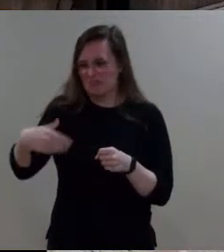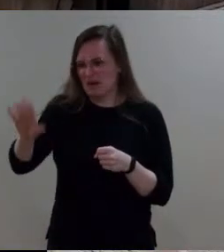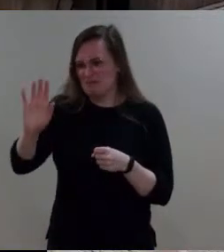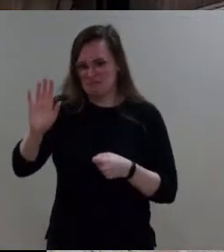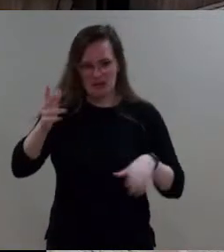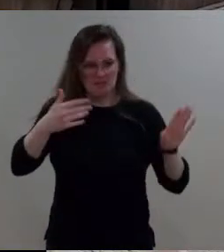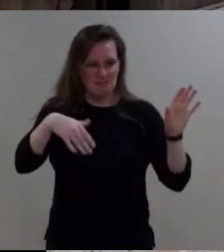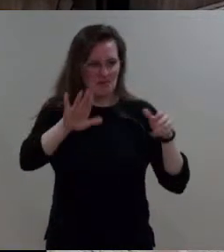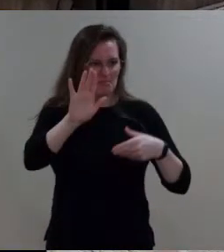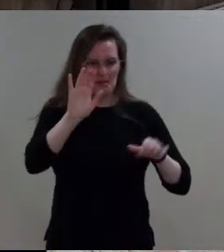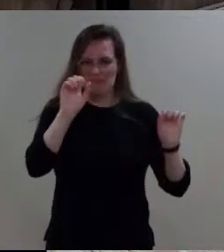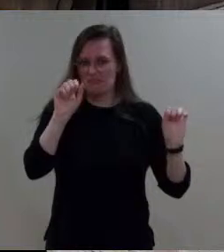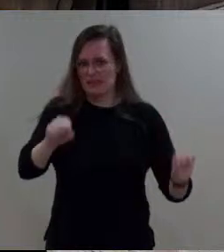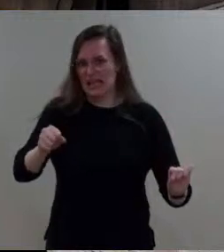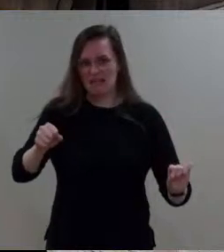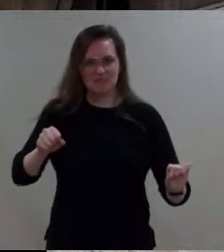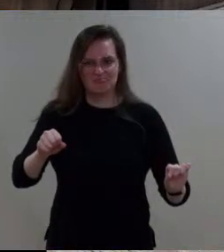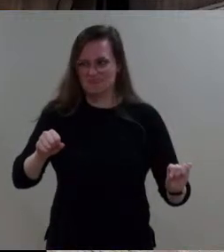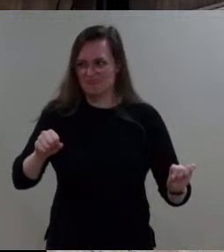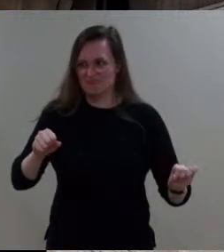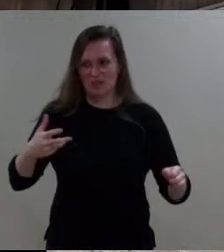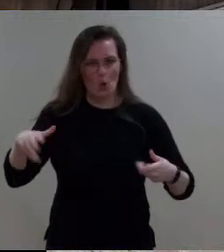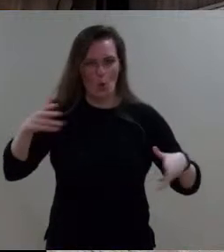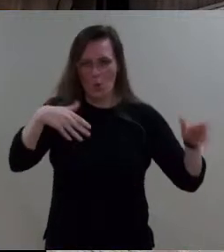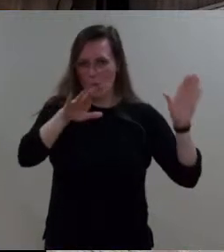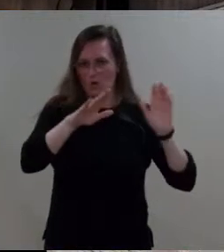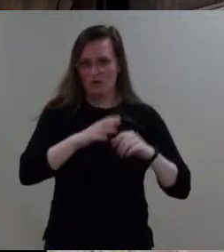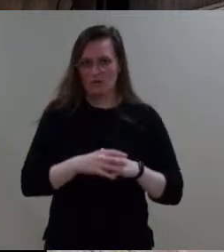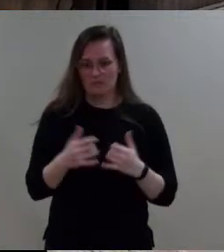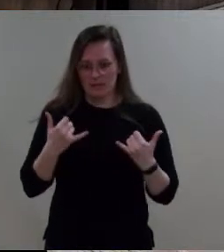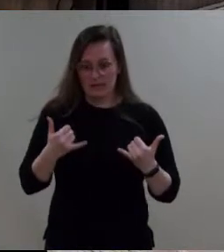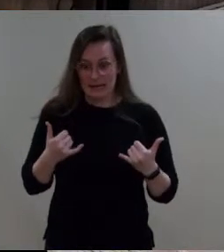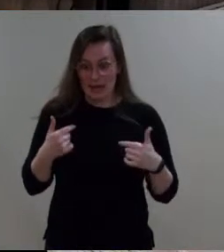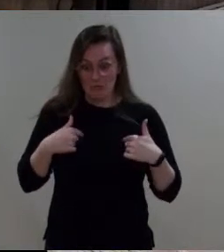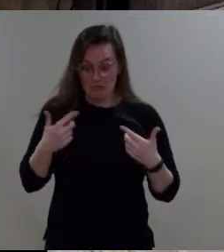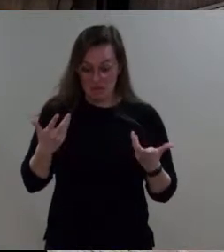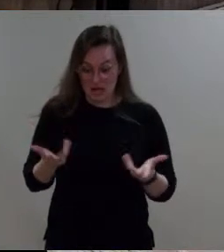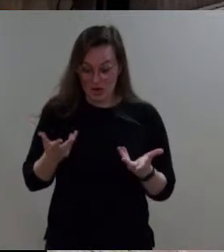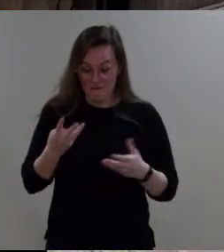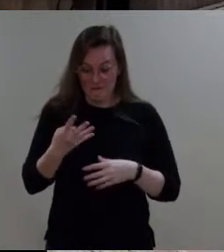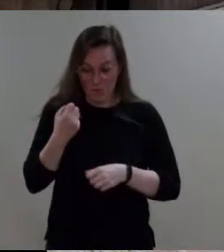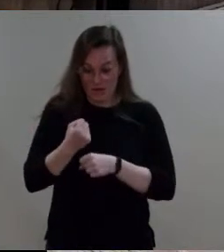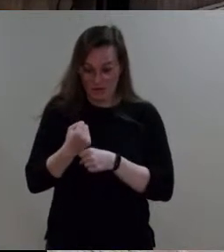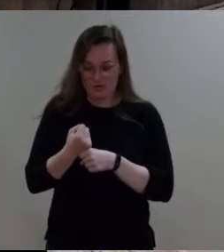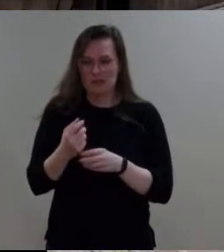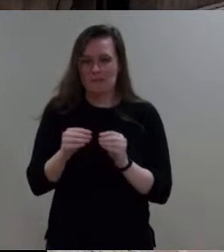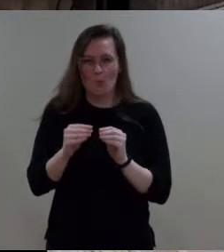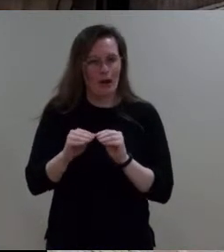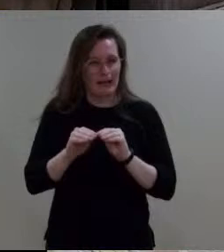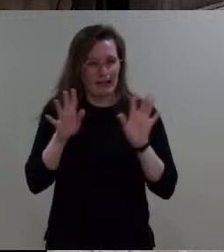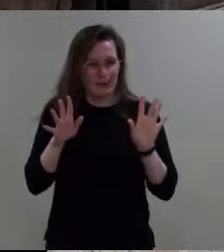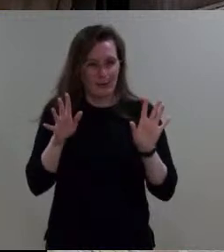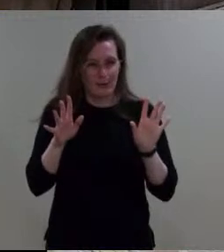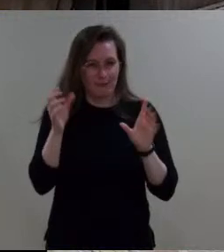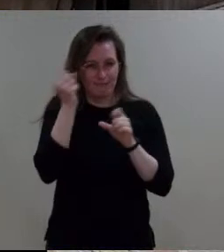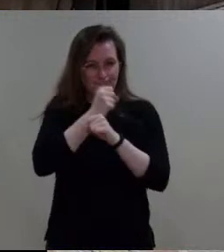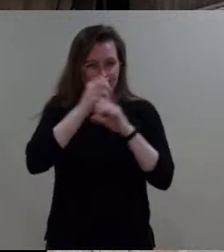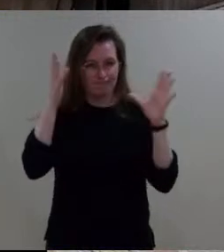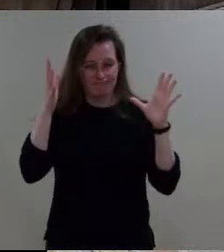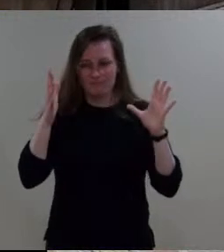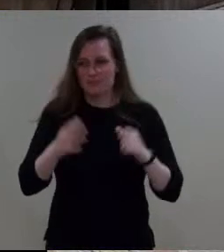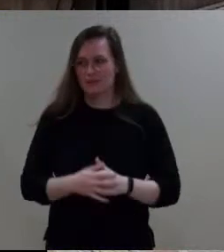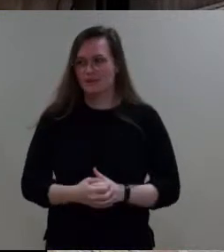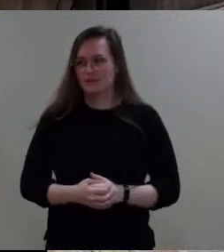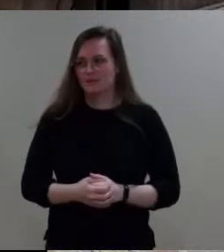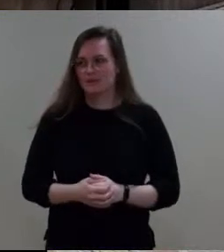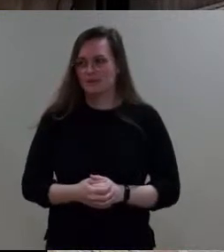them go. But I think after you've been through 4 years, you kind of get an idea. I think that you're no